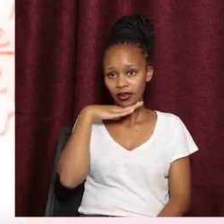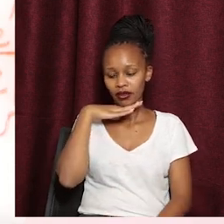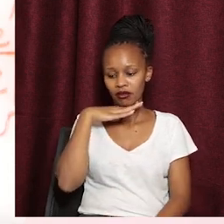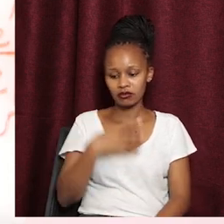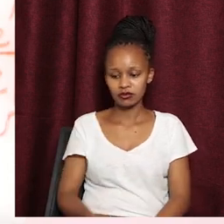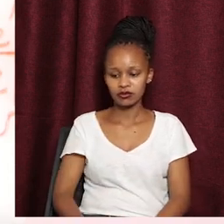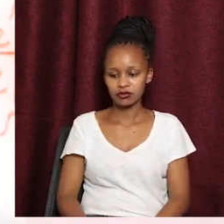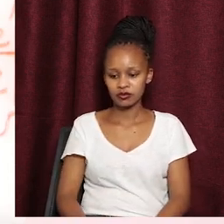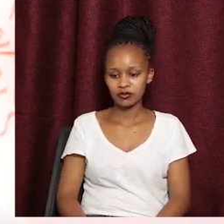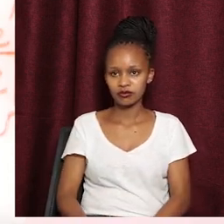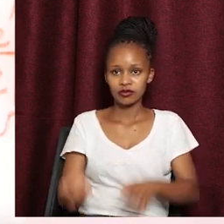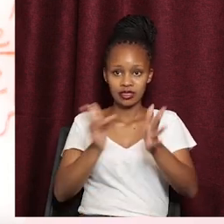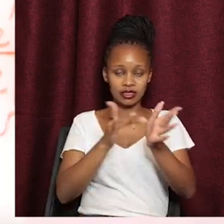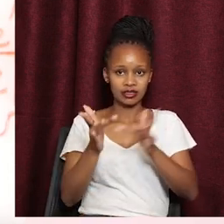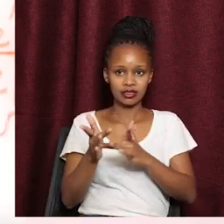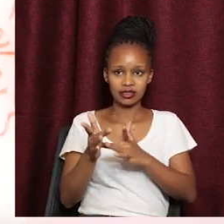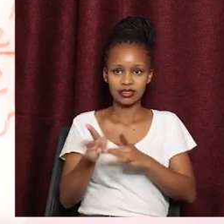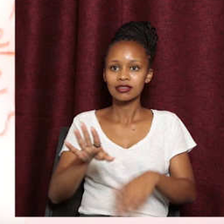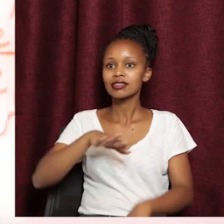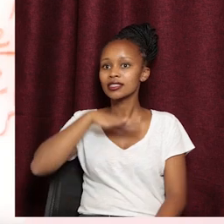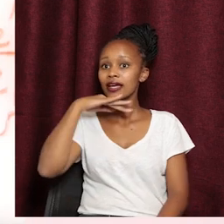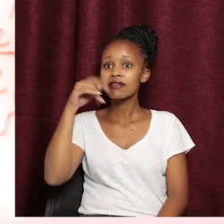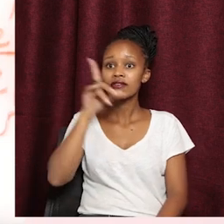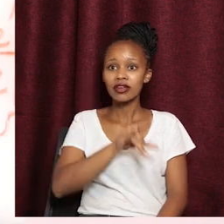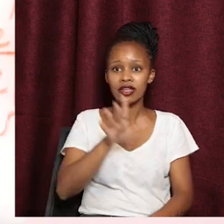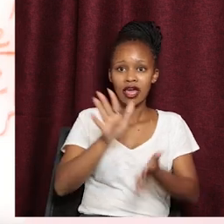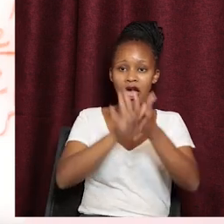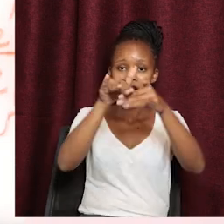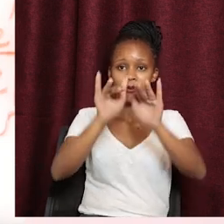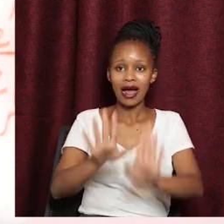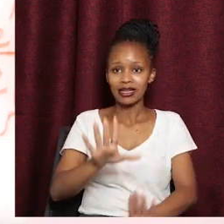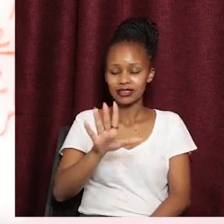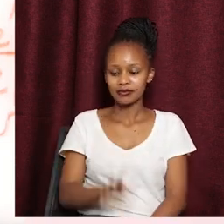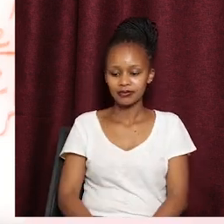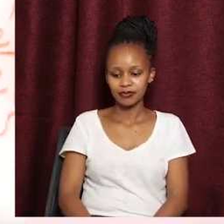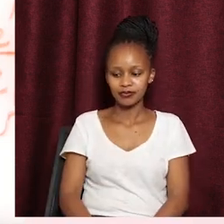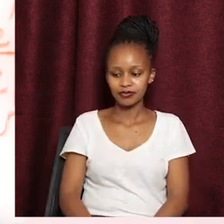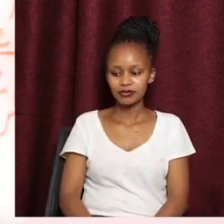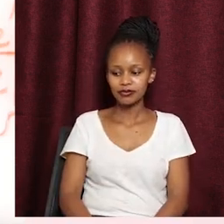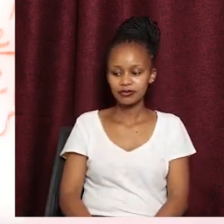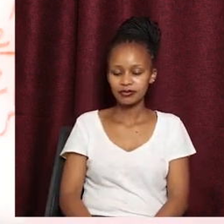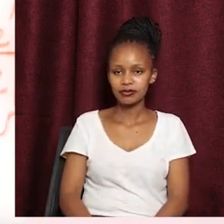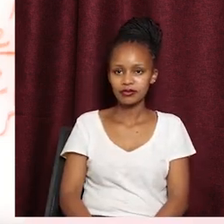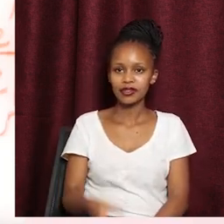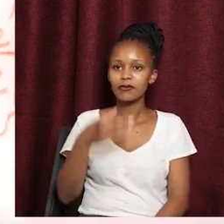Jesus is dead and buried. He is finished.